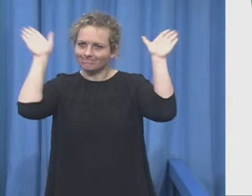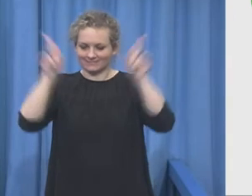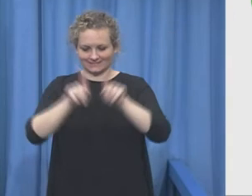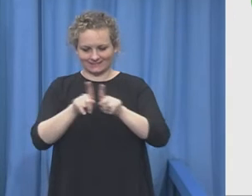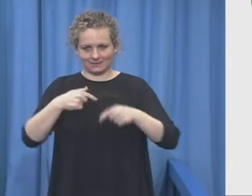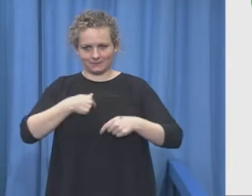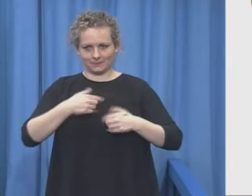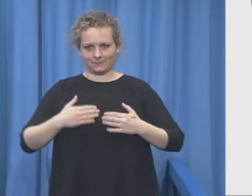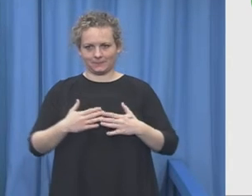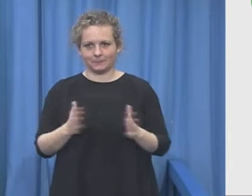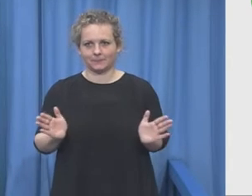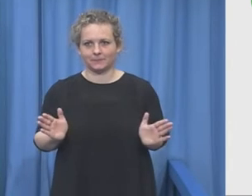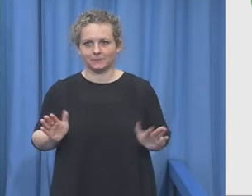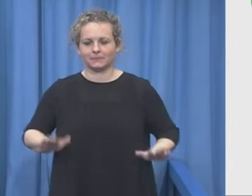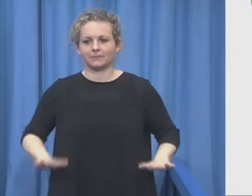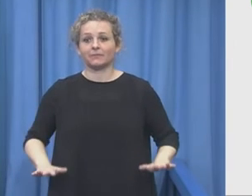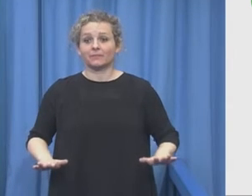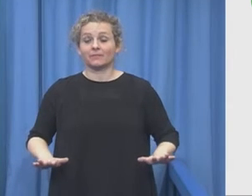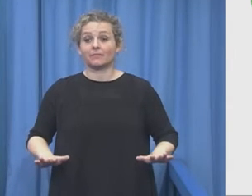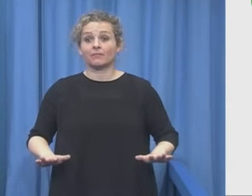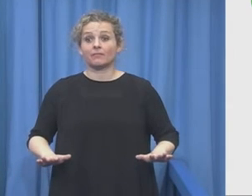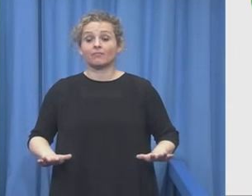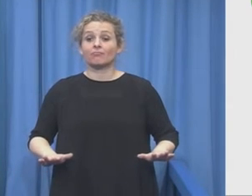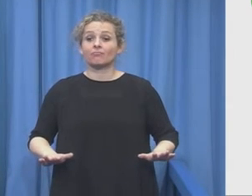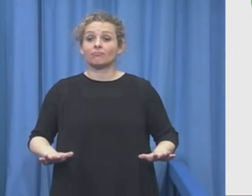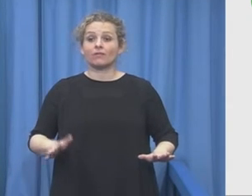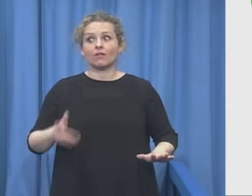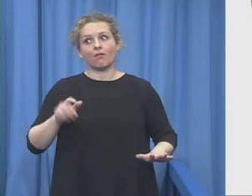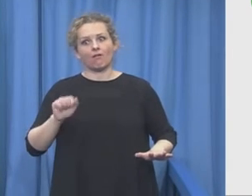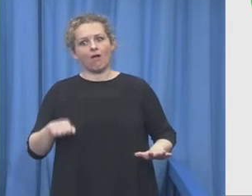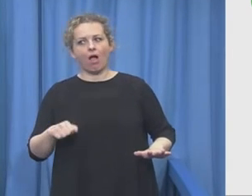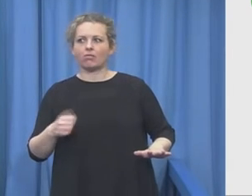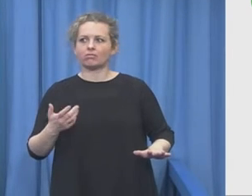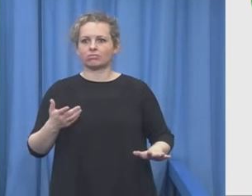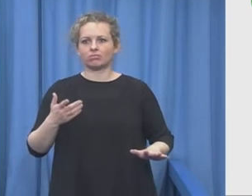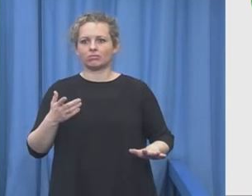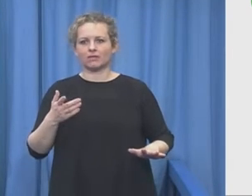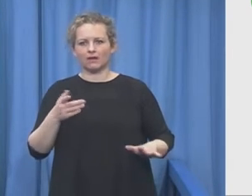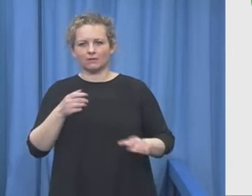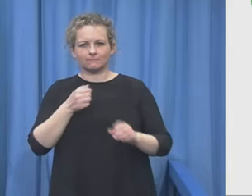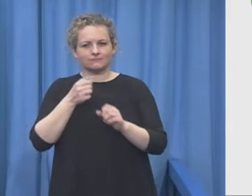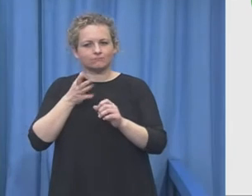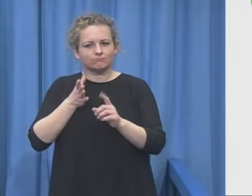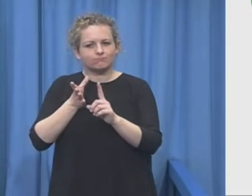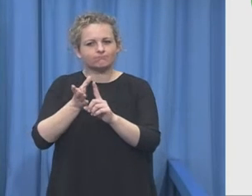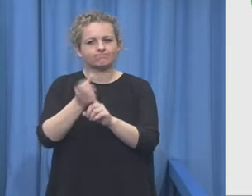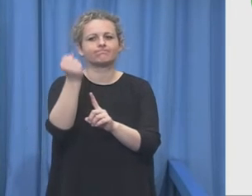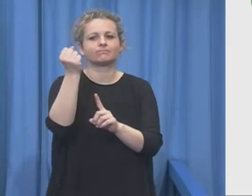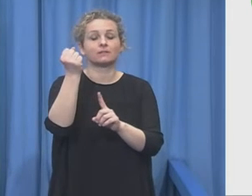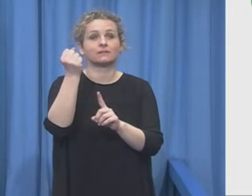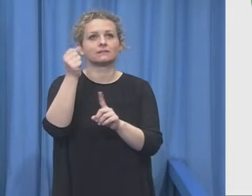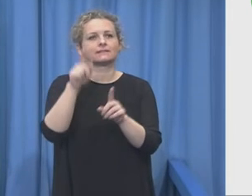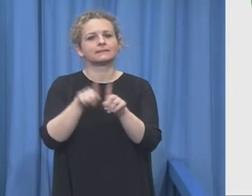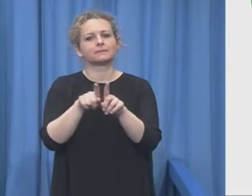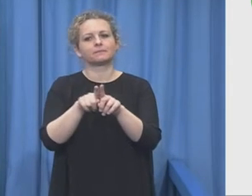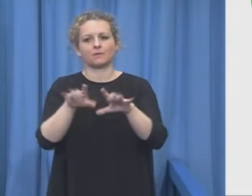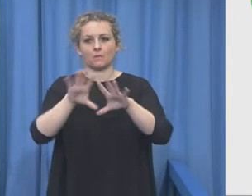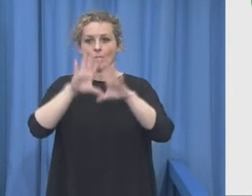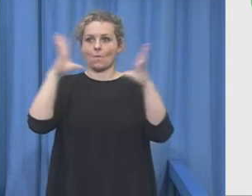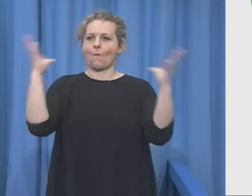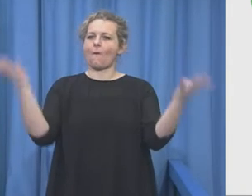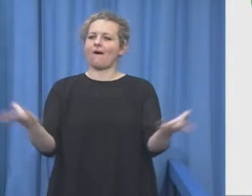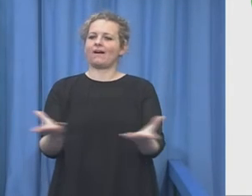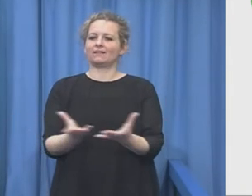If we can do that, we can engage in the world in a spontaneous way,